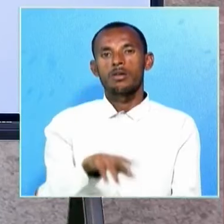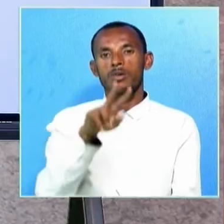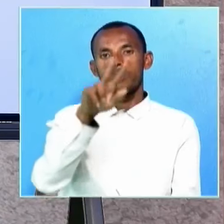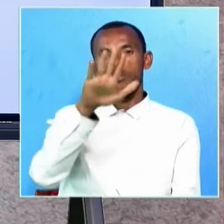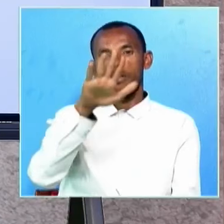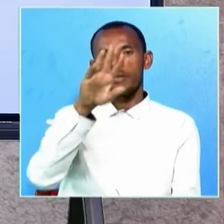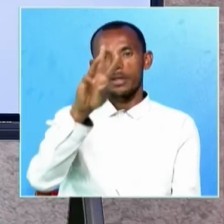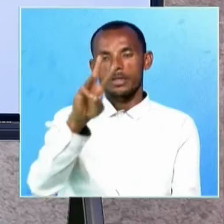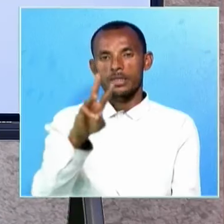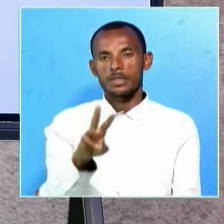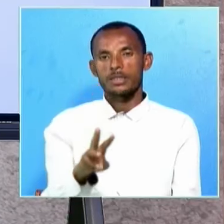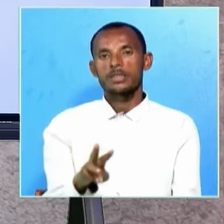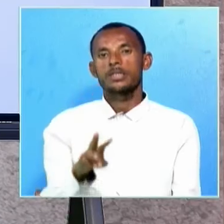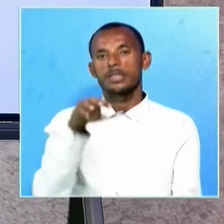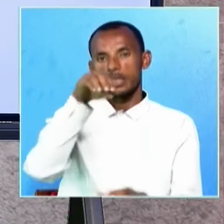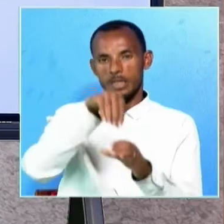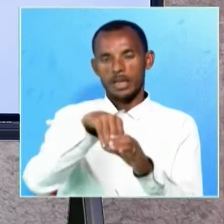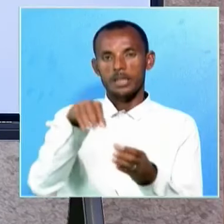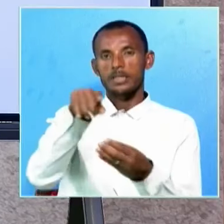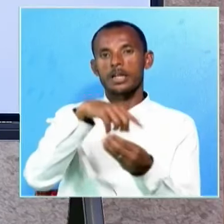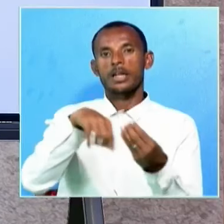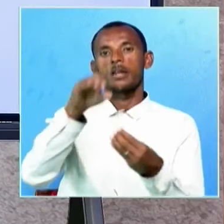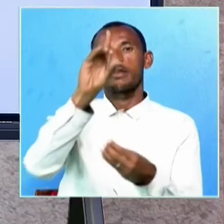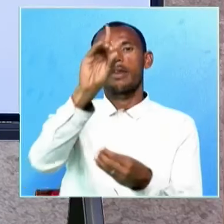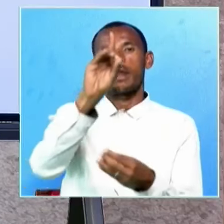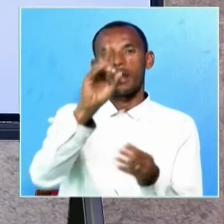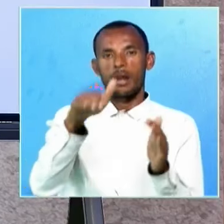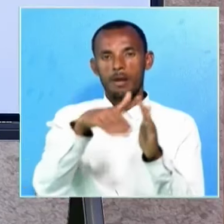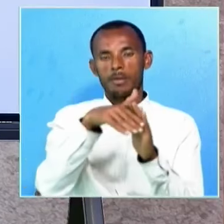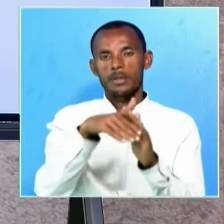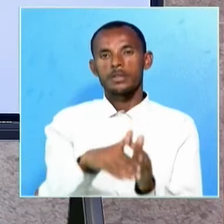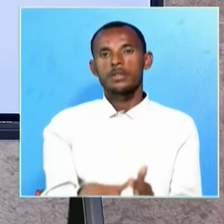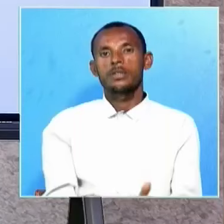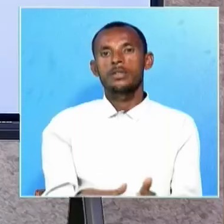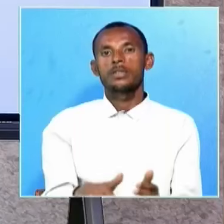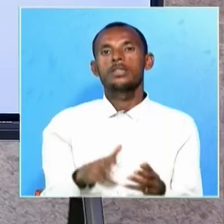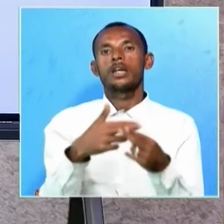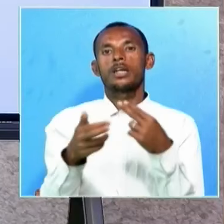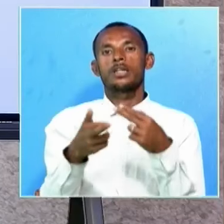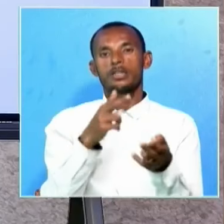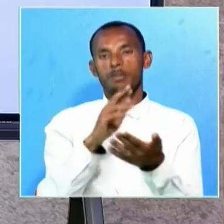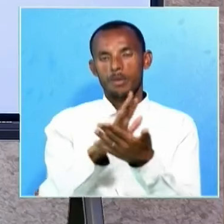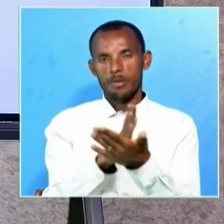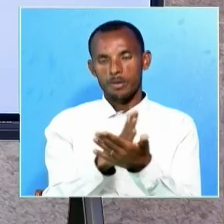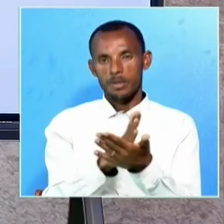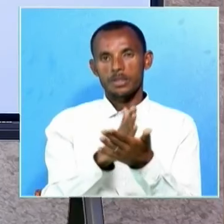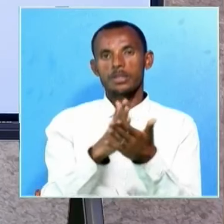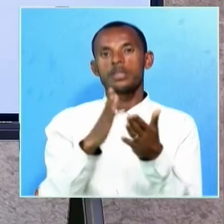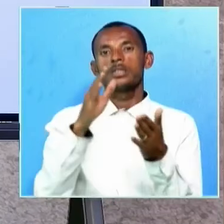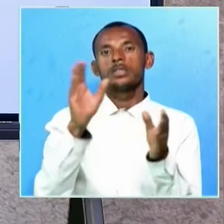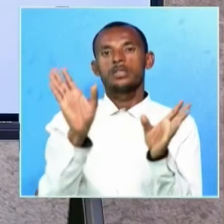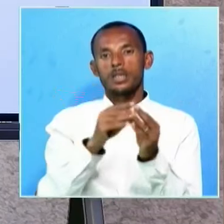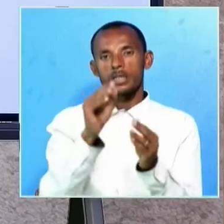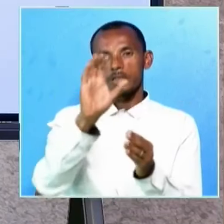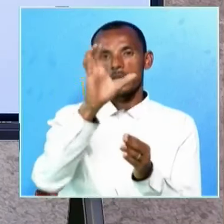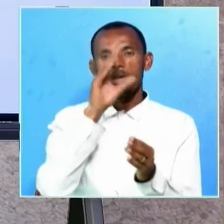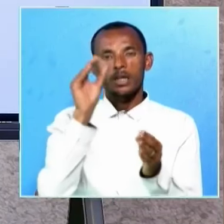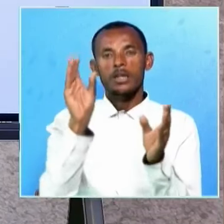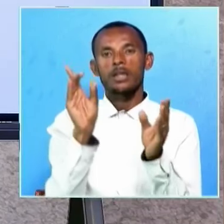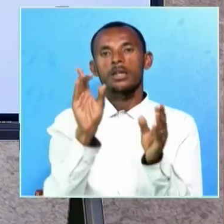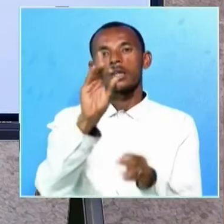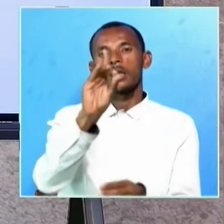that represents set D. Therefore, the relationship between set C and set D